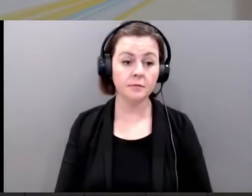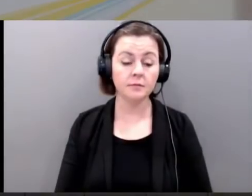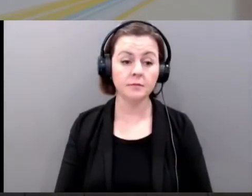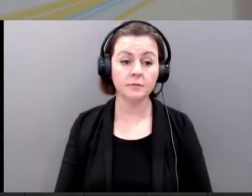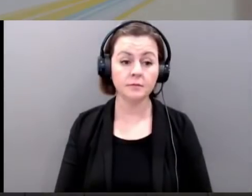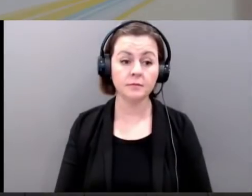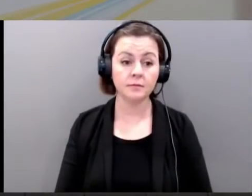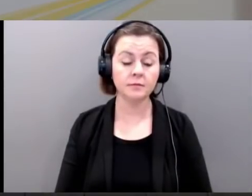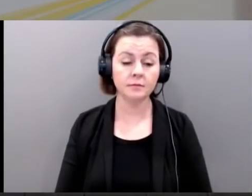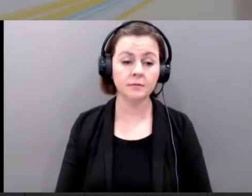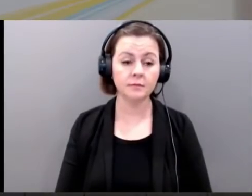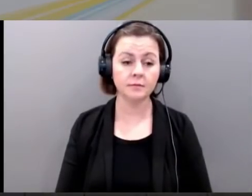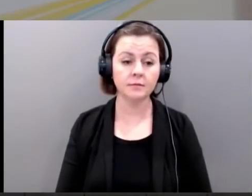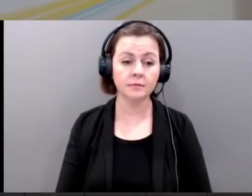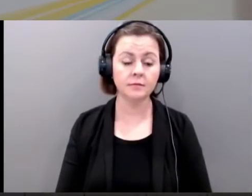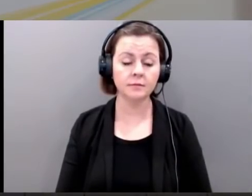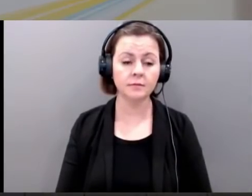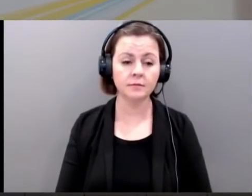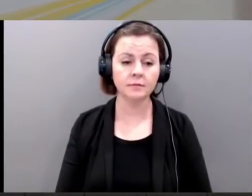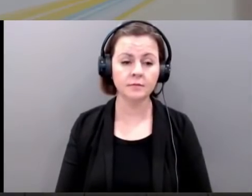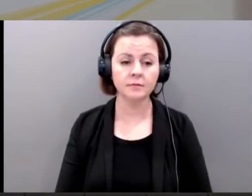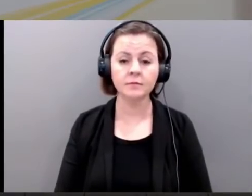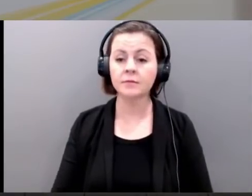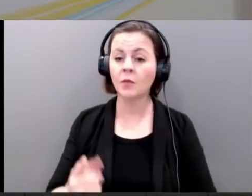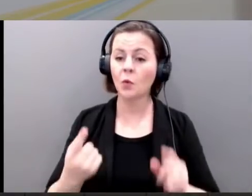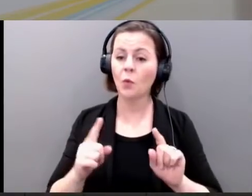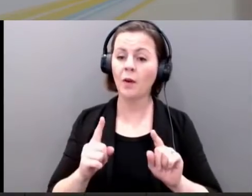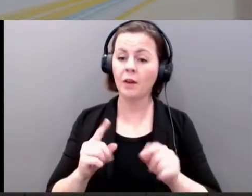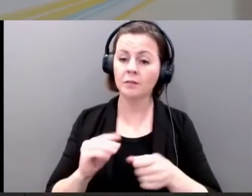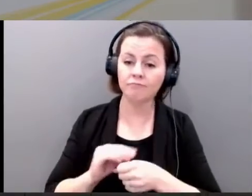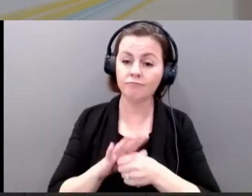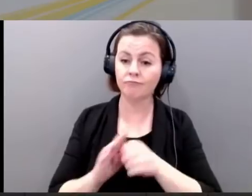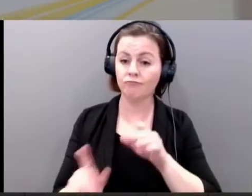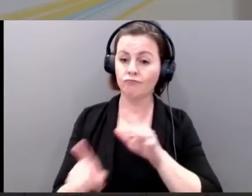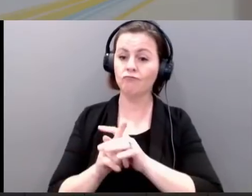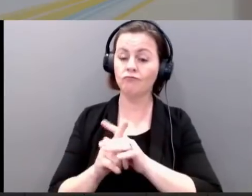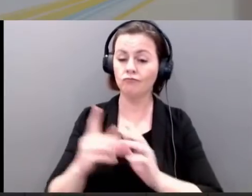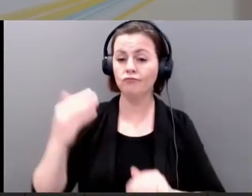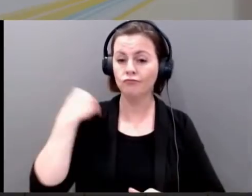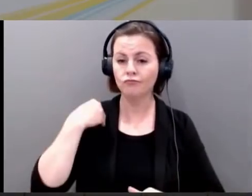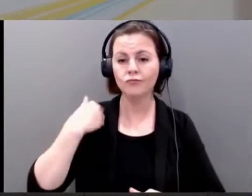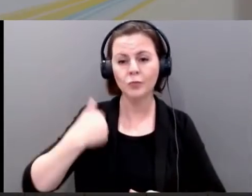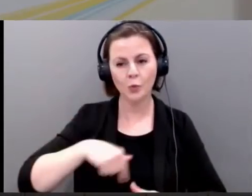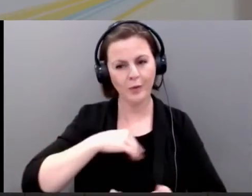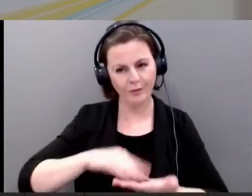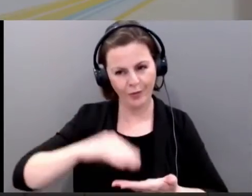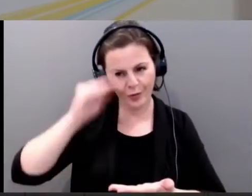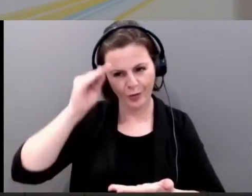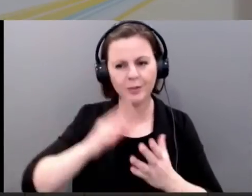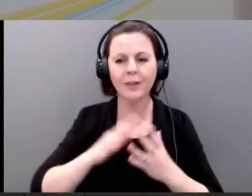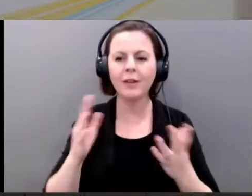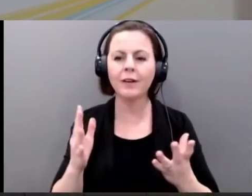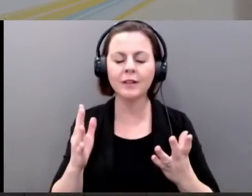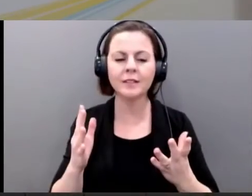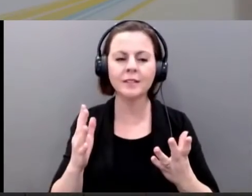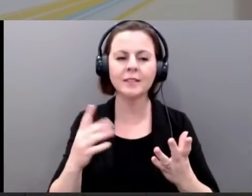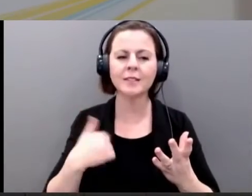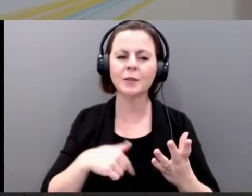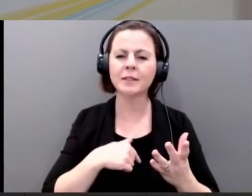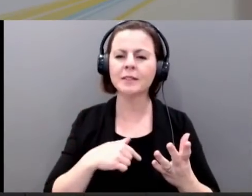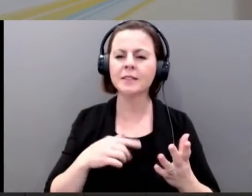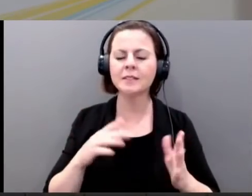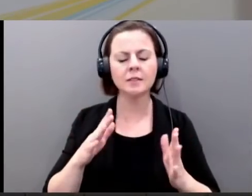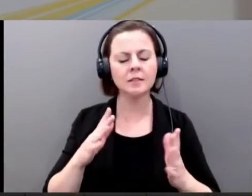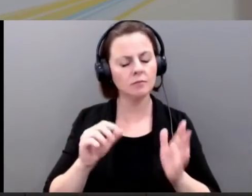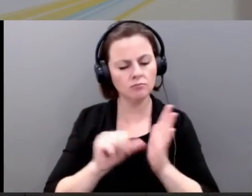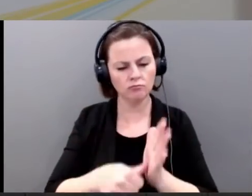first part of this pandemic and we've said different times we would like to keep our schools